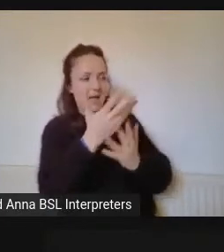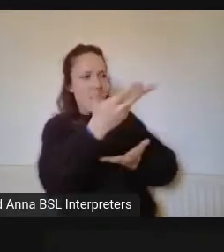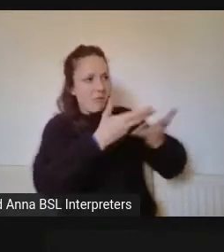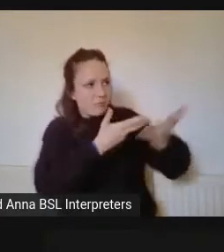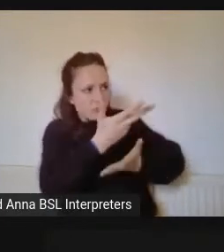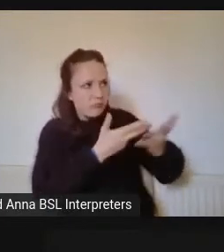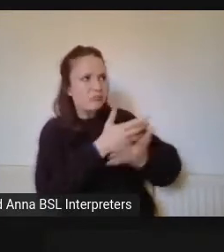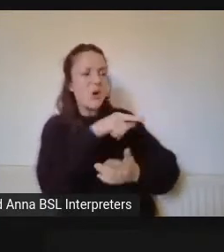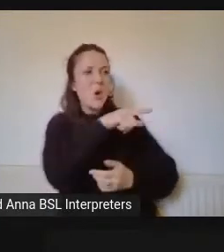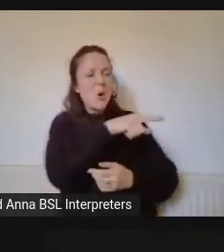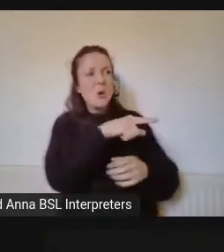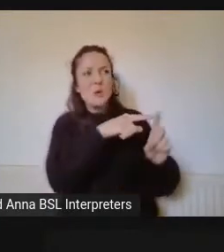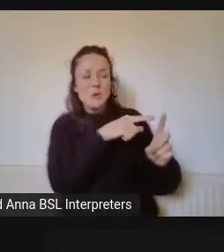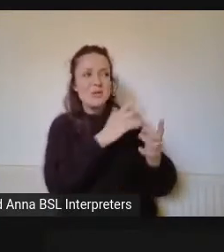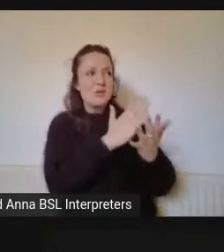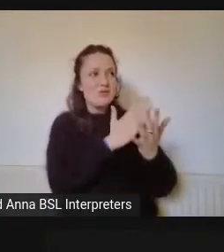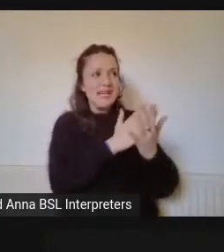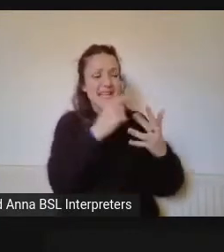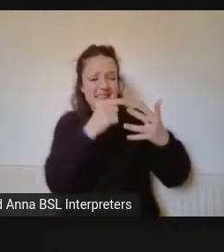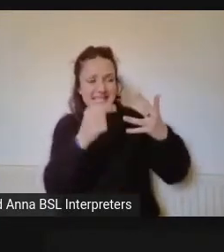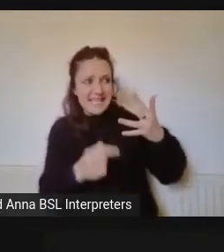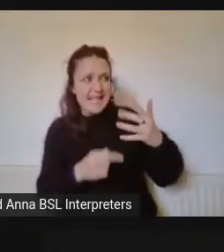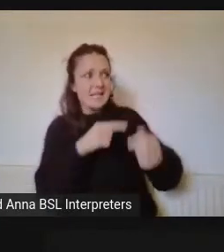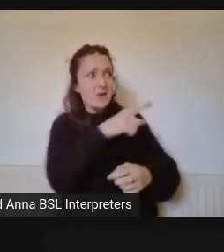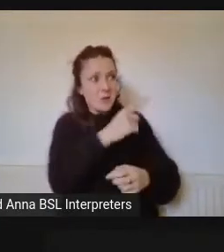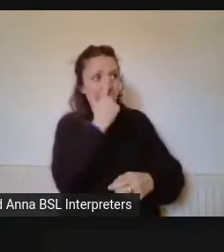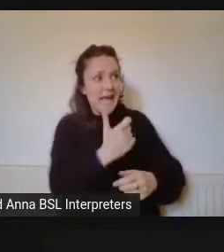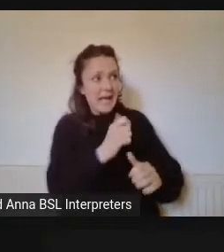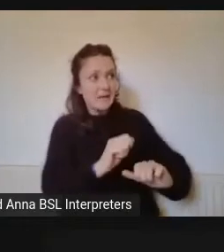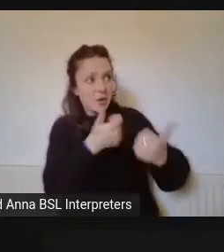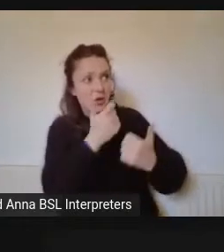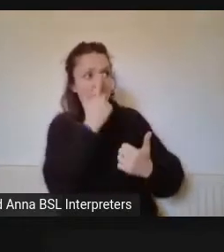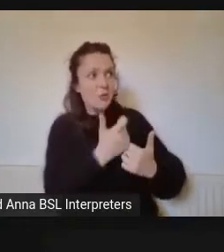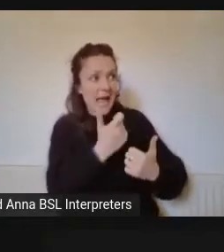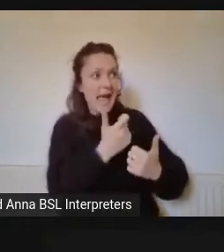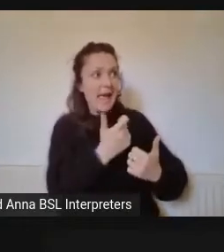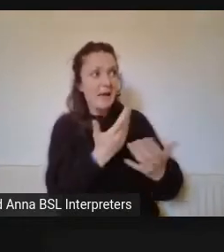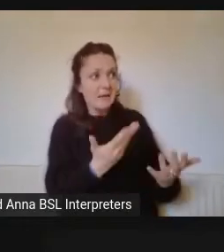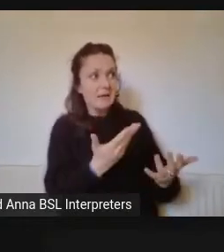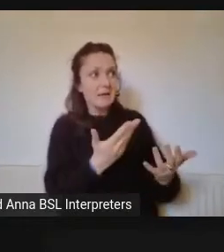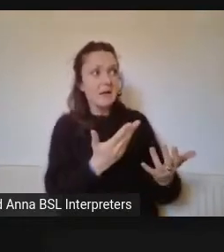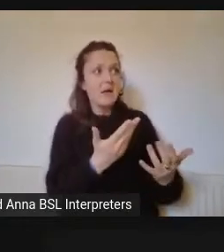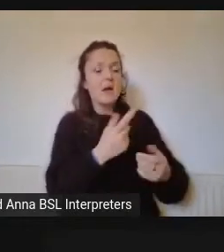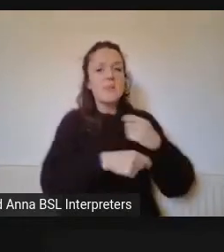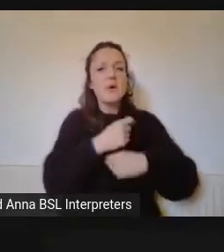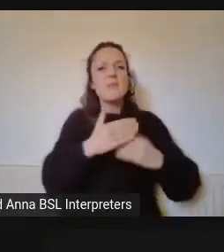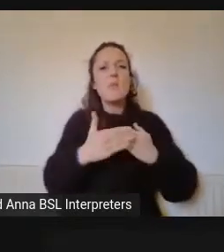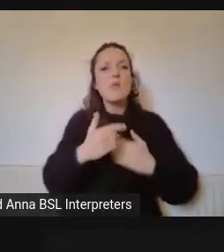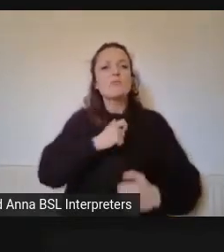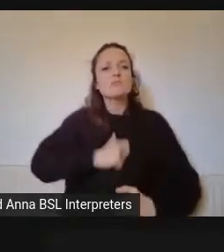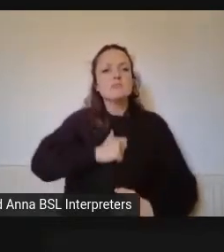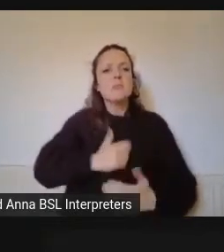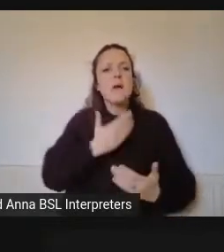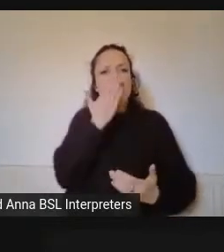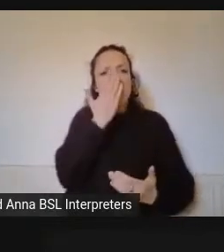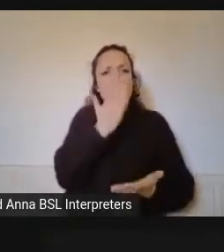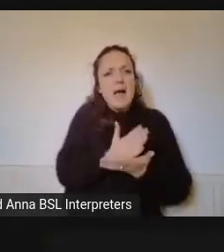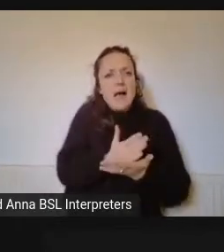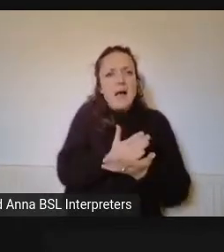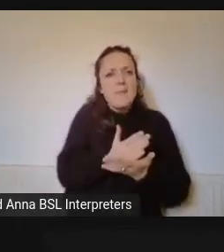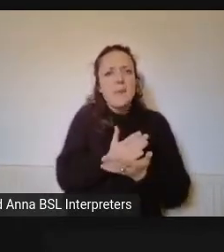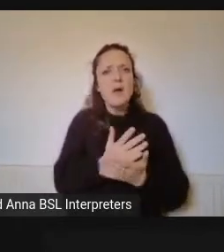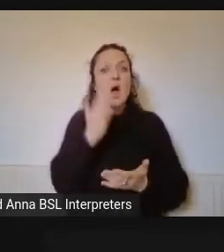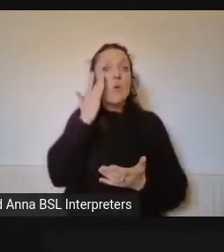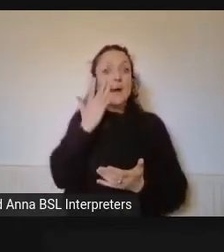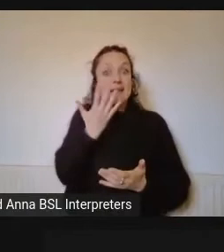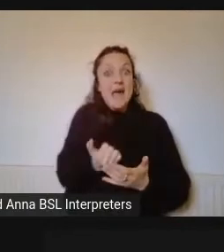that membrane and start to say, actually, we can do some good. Not just that, when you've got the transparency, then you can get the hold